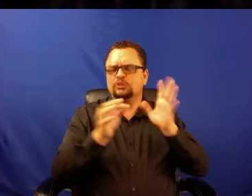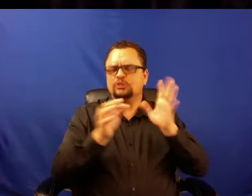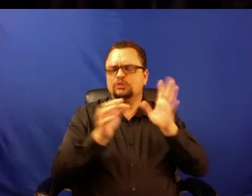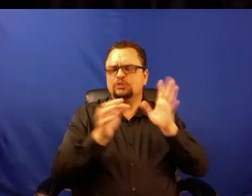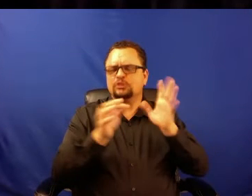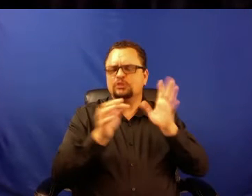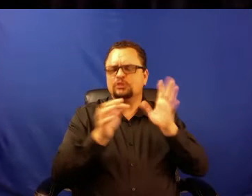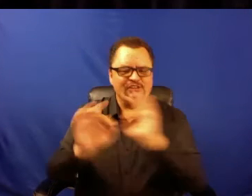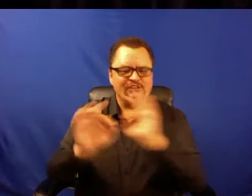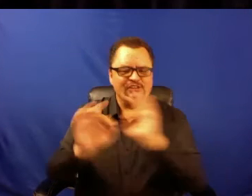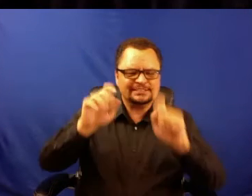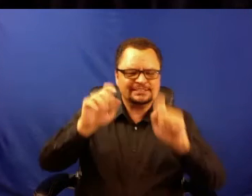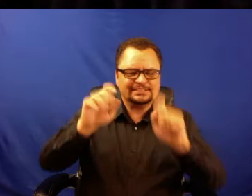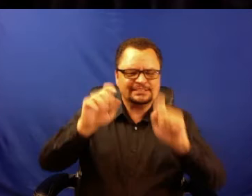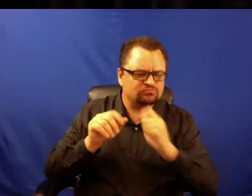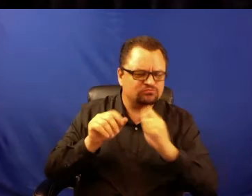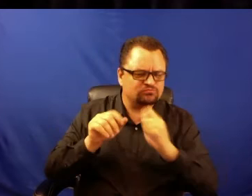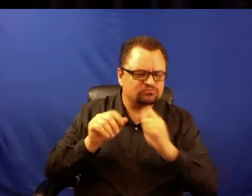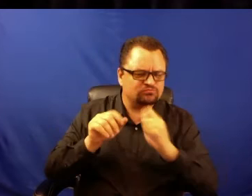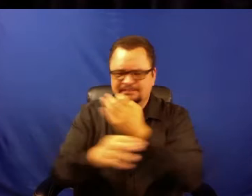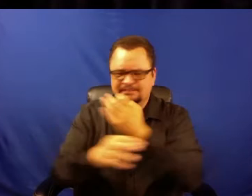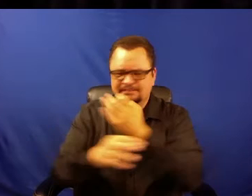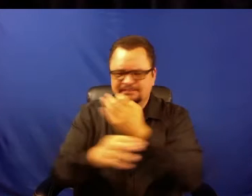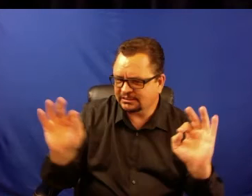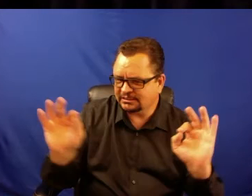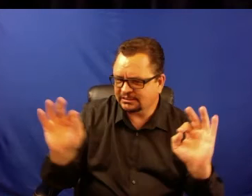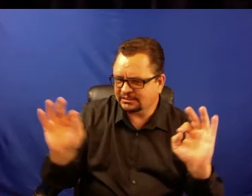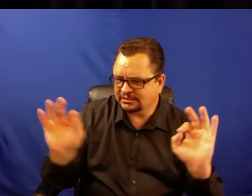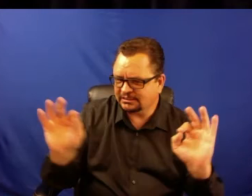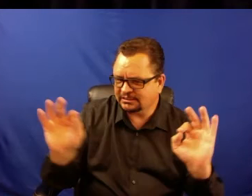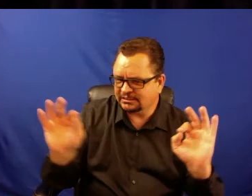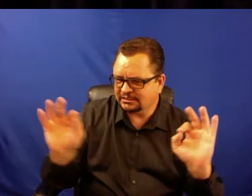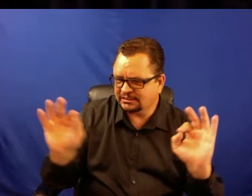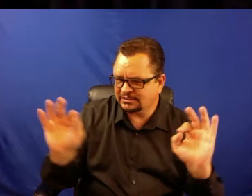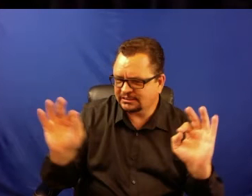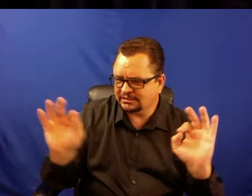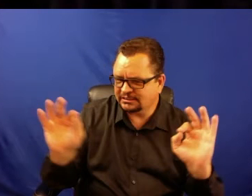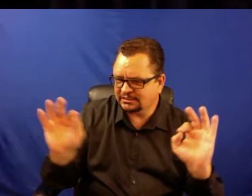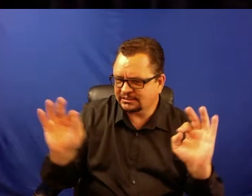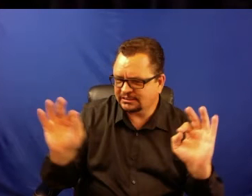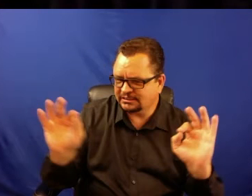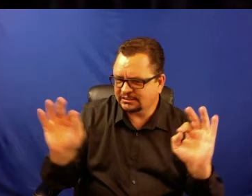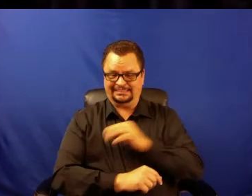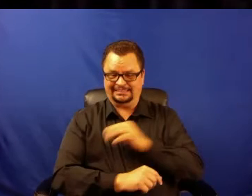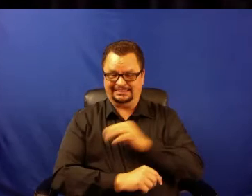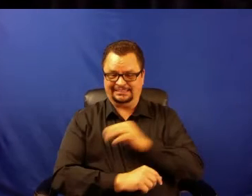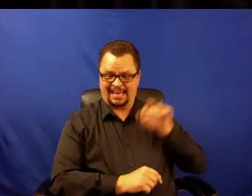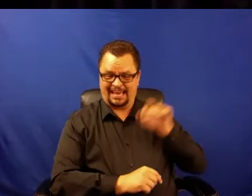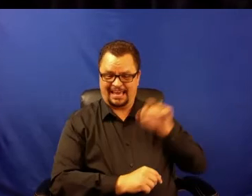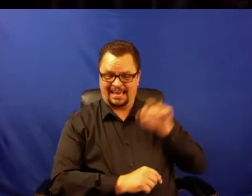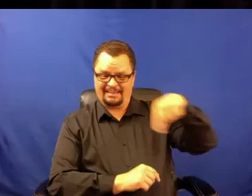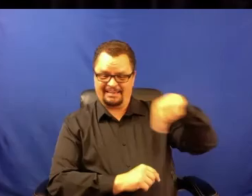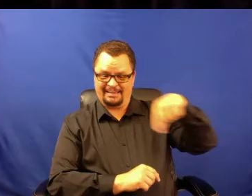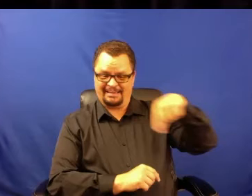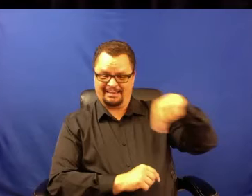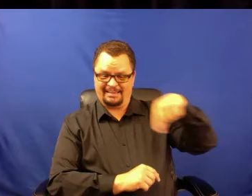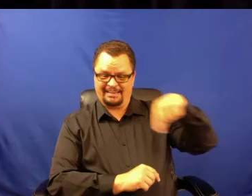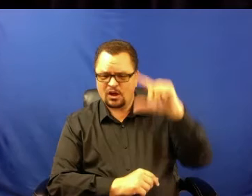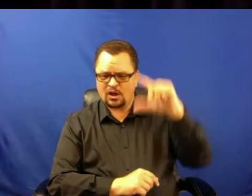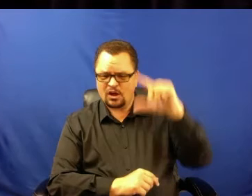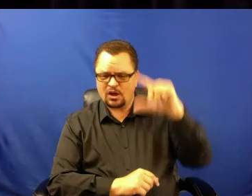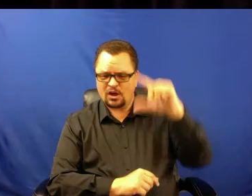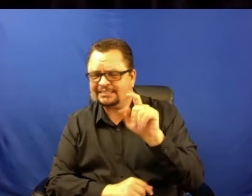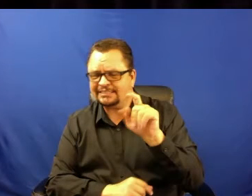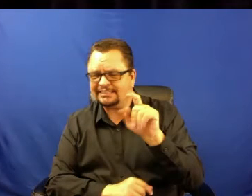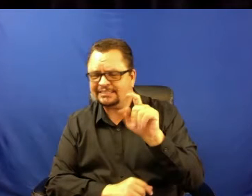there the staffing models also for the logistics of the testing? I mean, so there's a lot to consider here, but I did